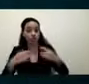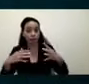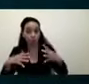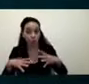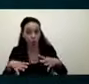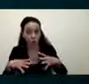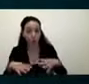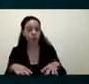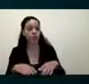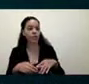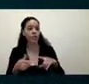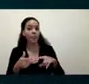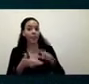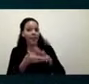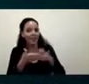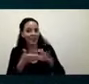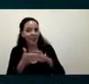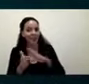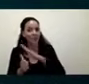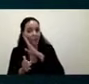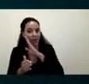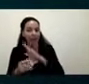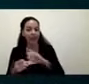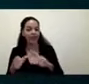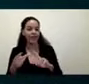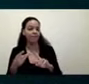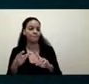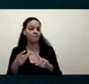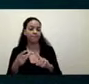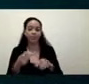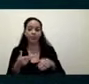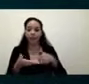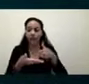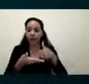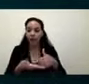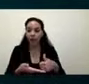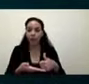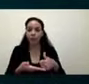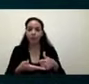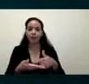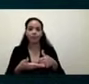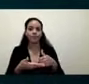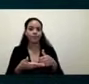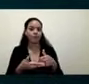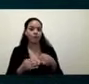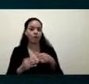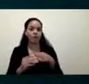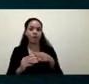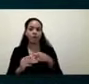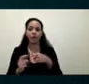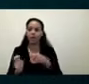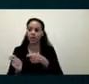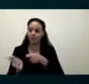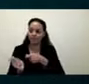the bed from time to time, assisting the elderly lady with going to the